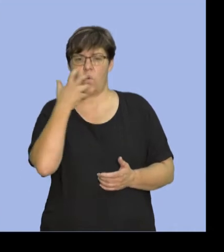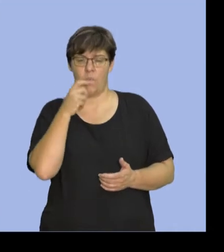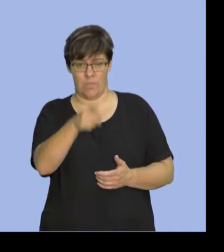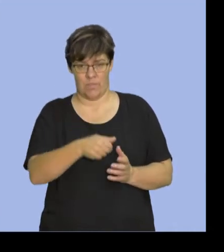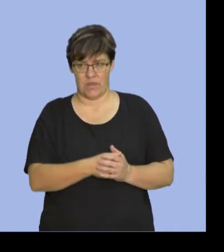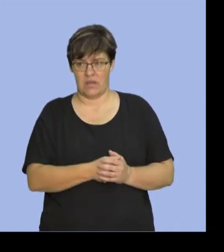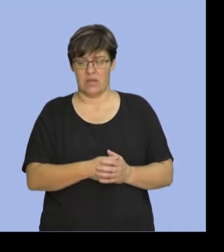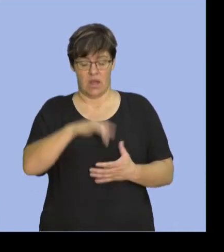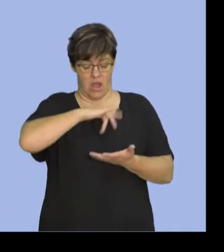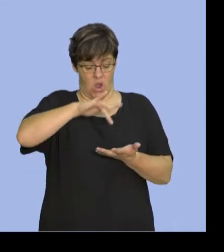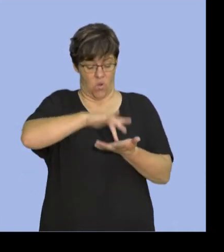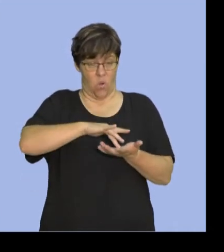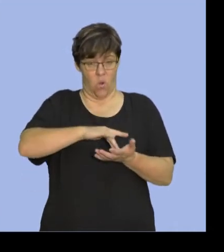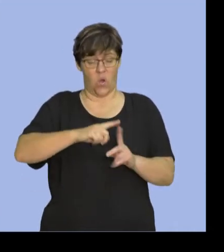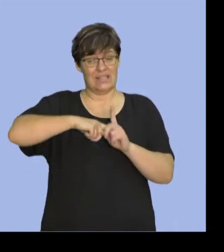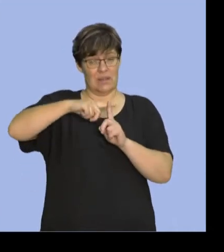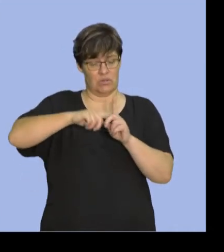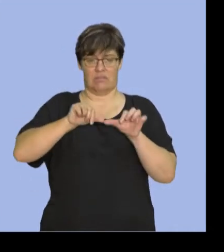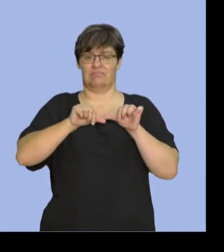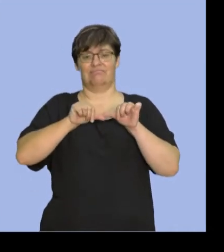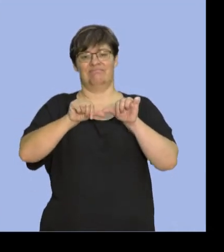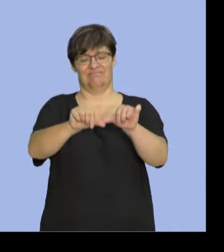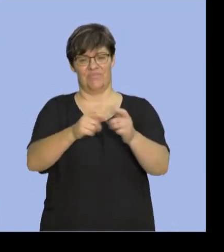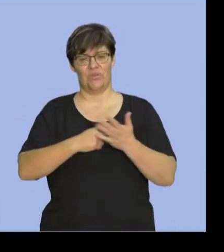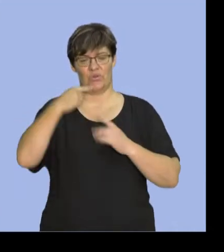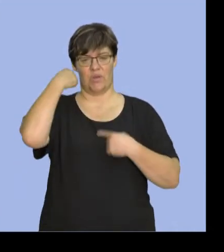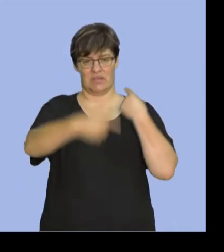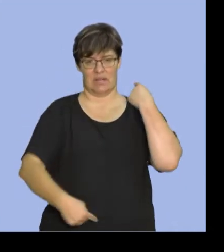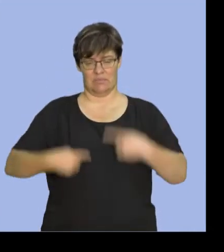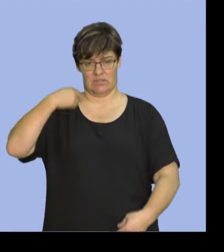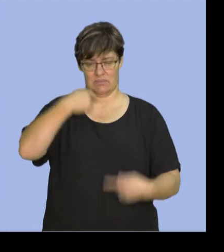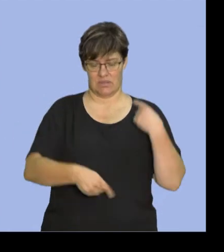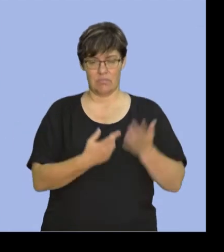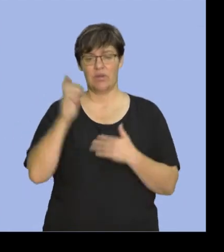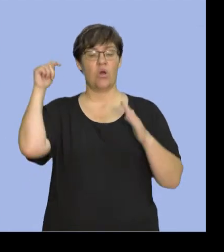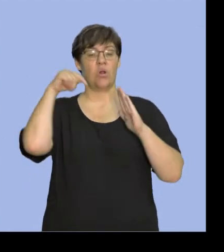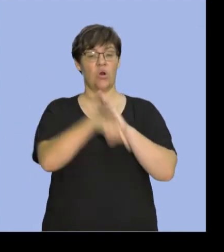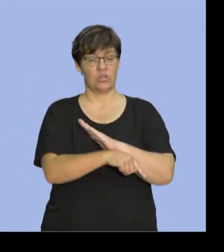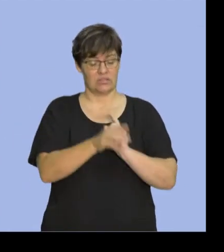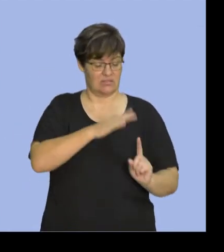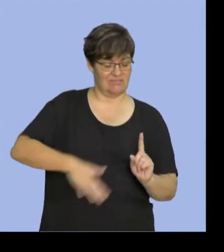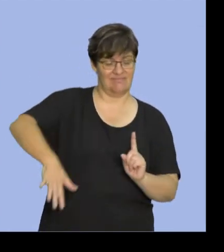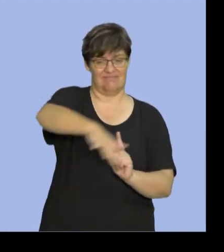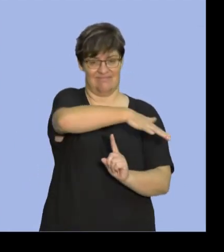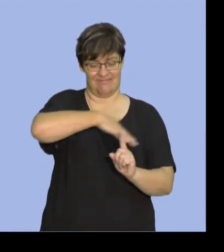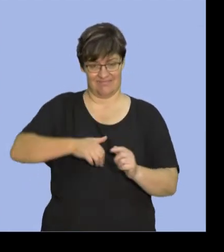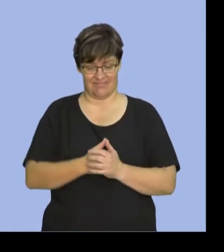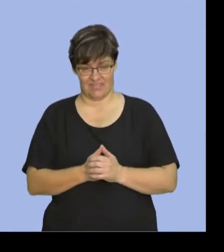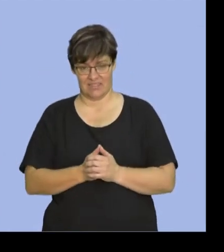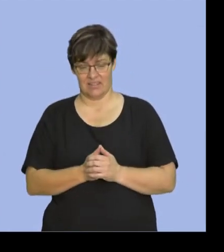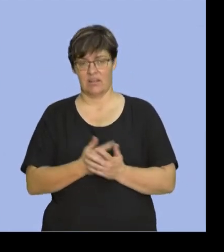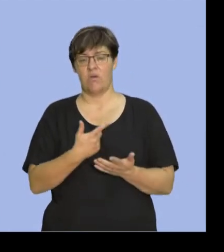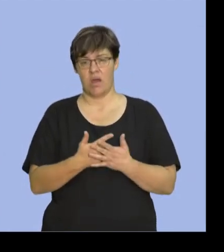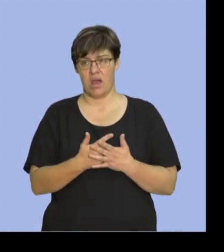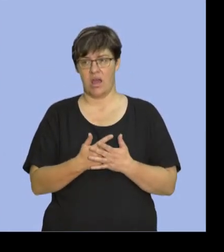body temperature is maintained through metabolism, which is what is lost to the surrounding. And as I said, we tend to